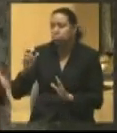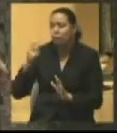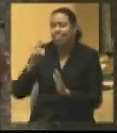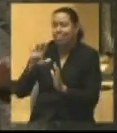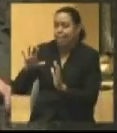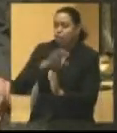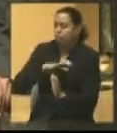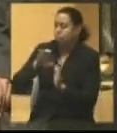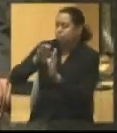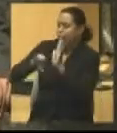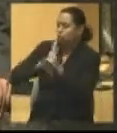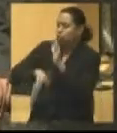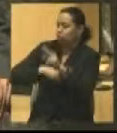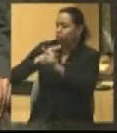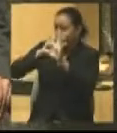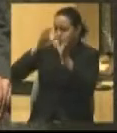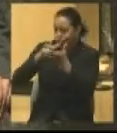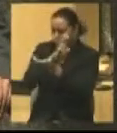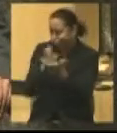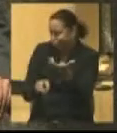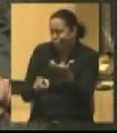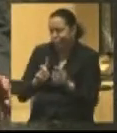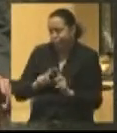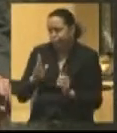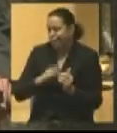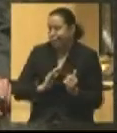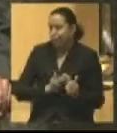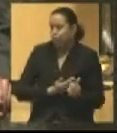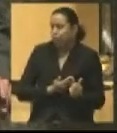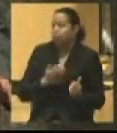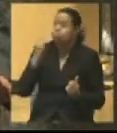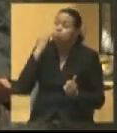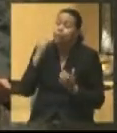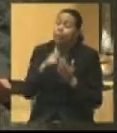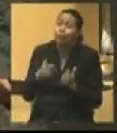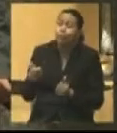universe fundamentally different from the one we live in. The idea that the Supreme Court was